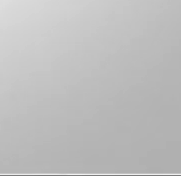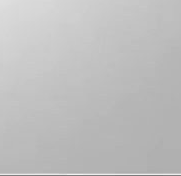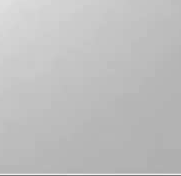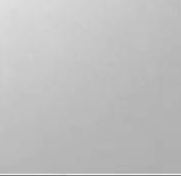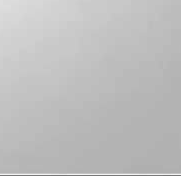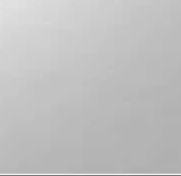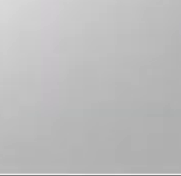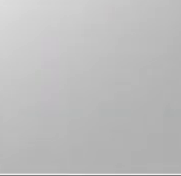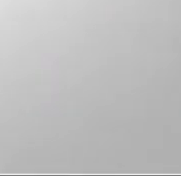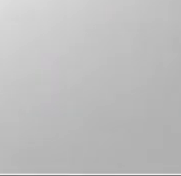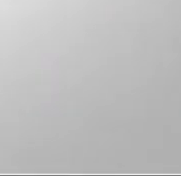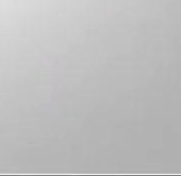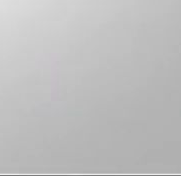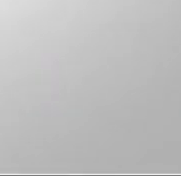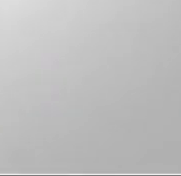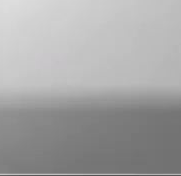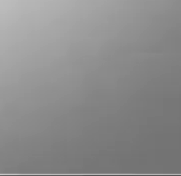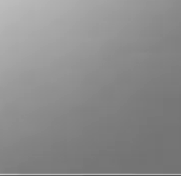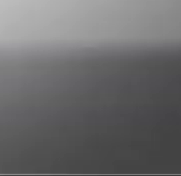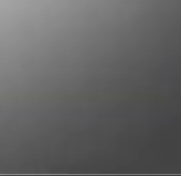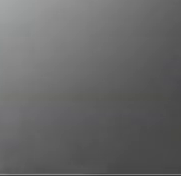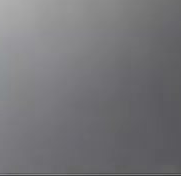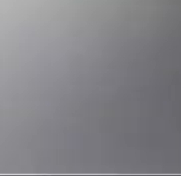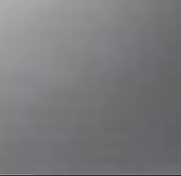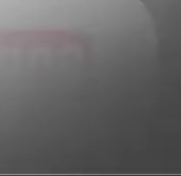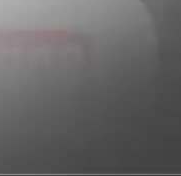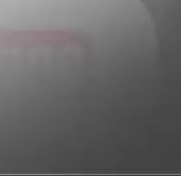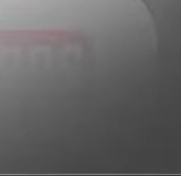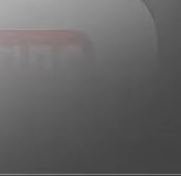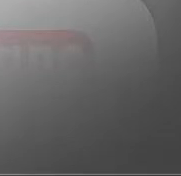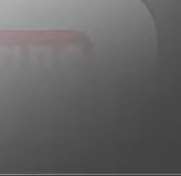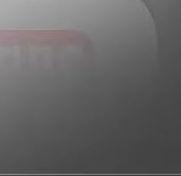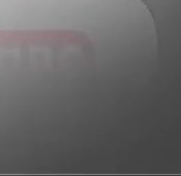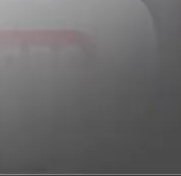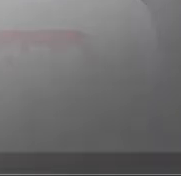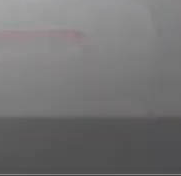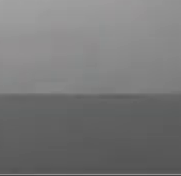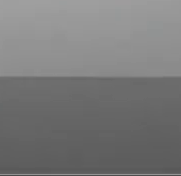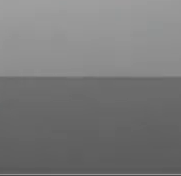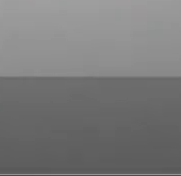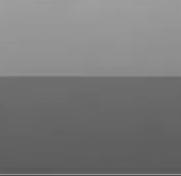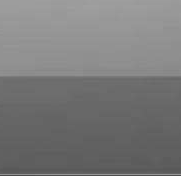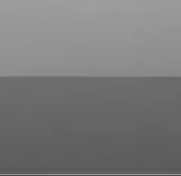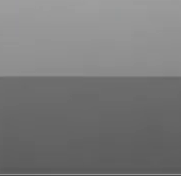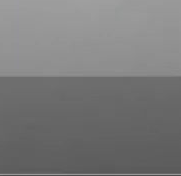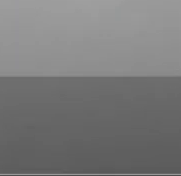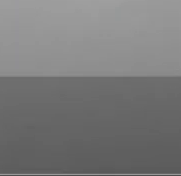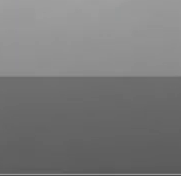choir sings, we extend the invitation to Christian discipleship.